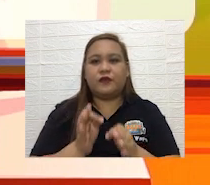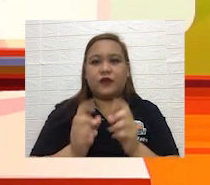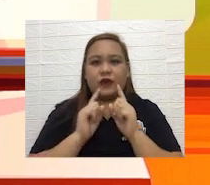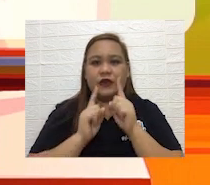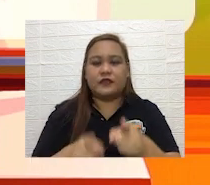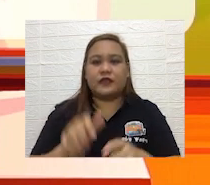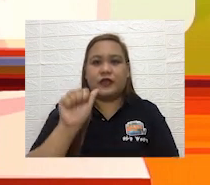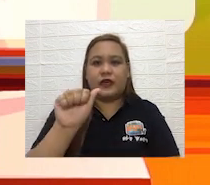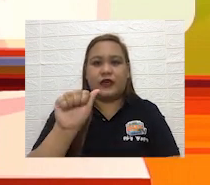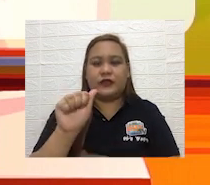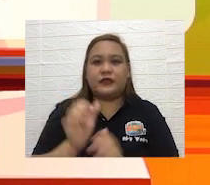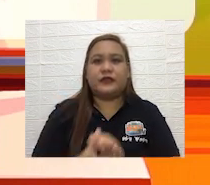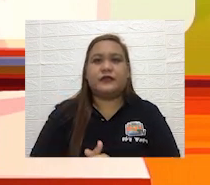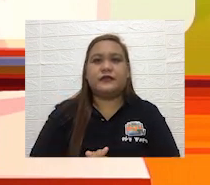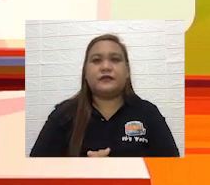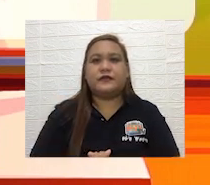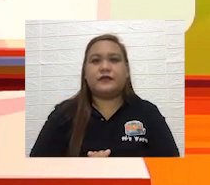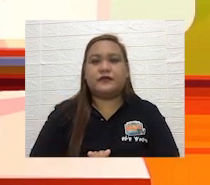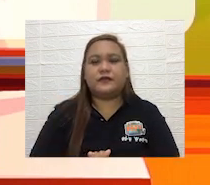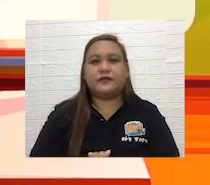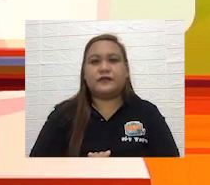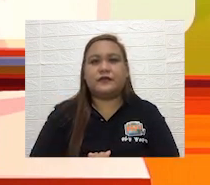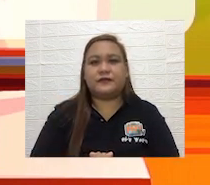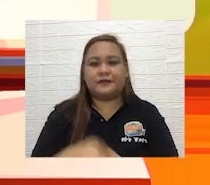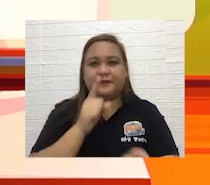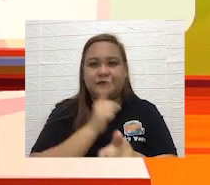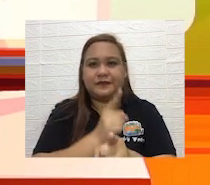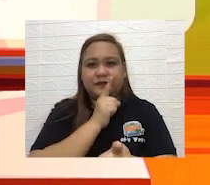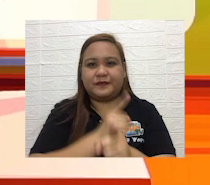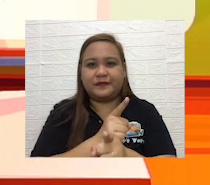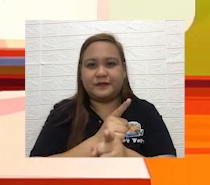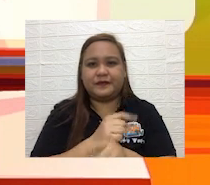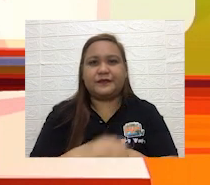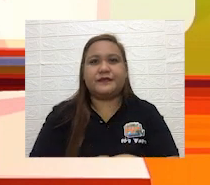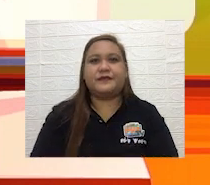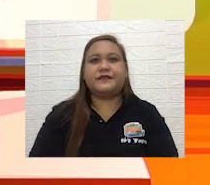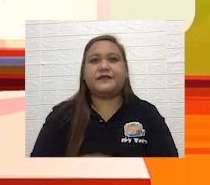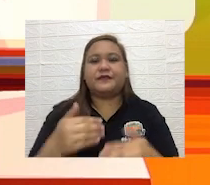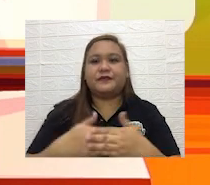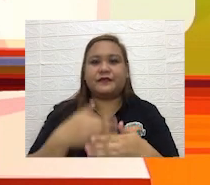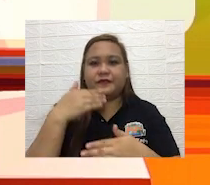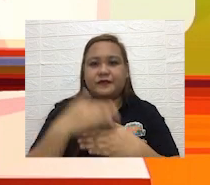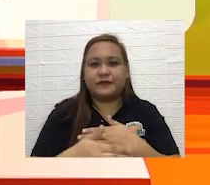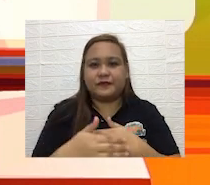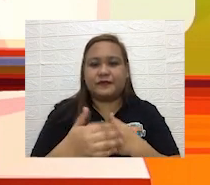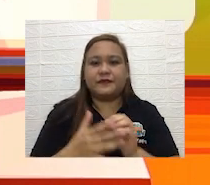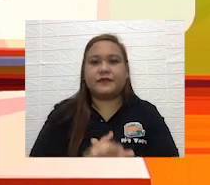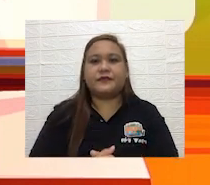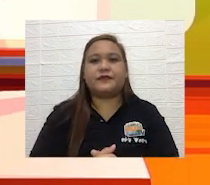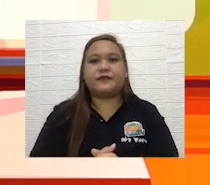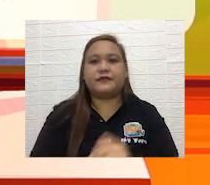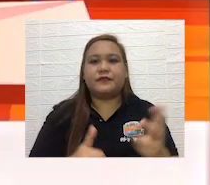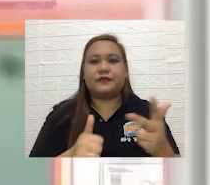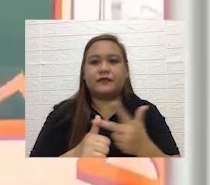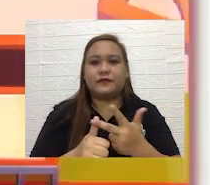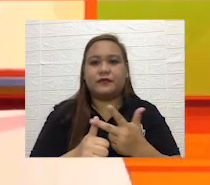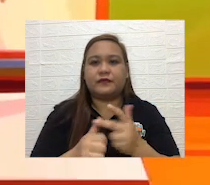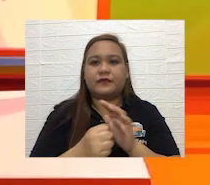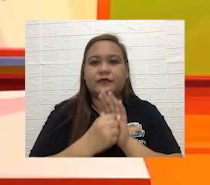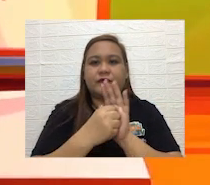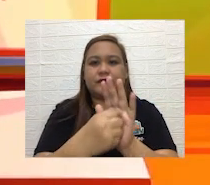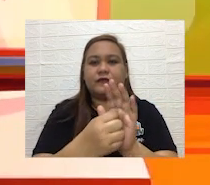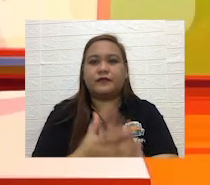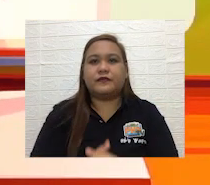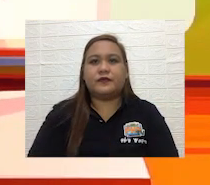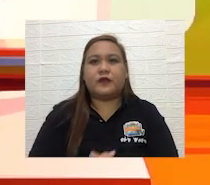If you answered A, double sliding door, then it is right again. Next, third